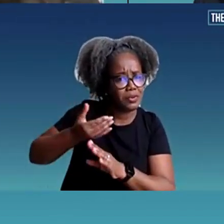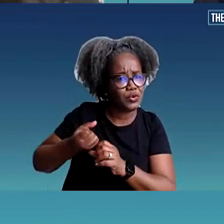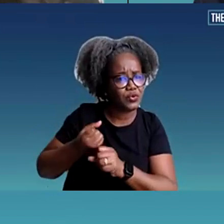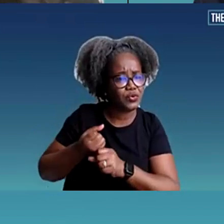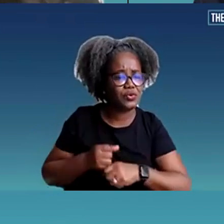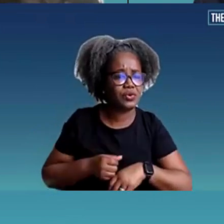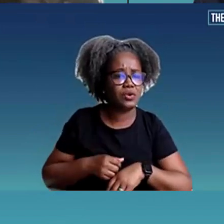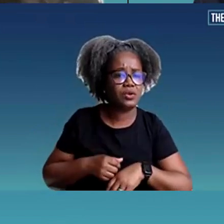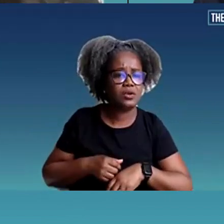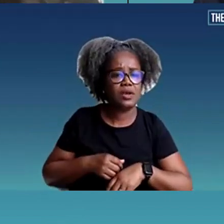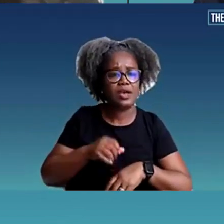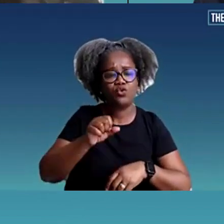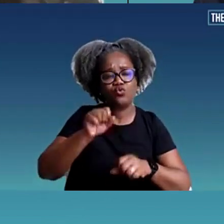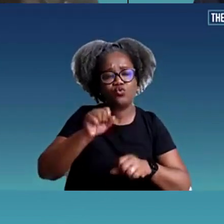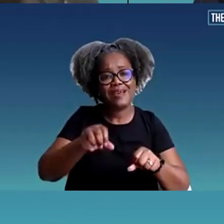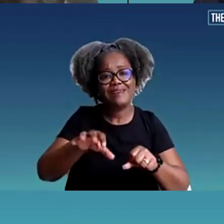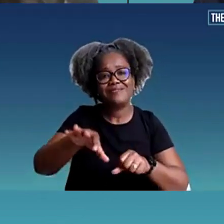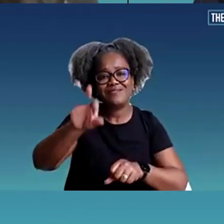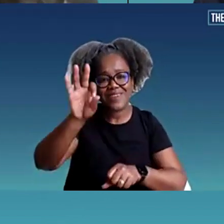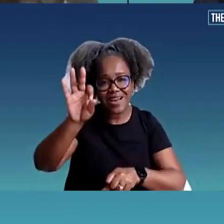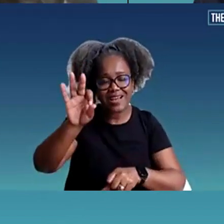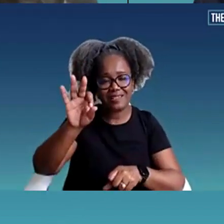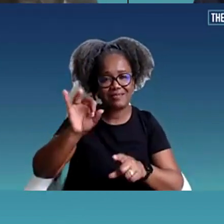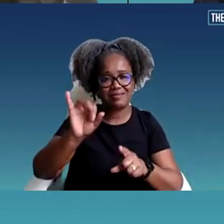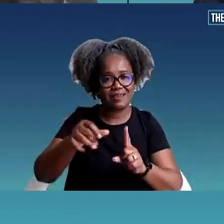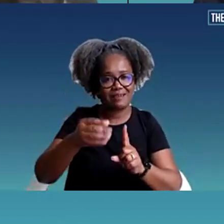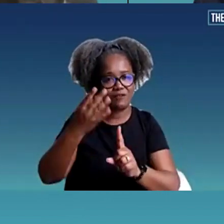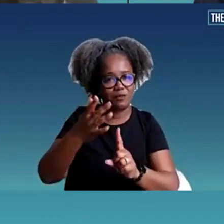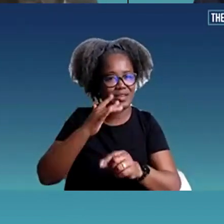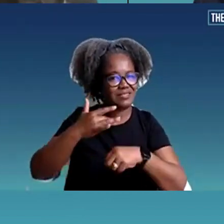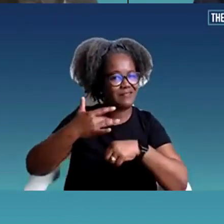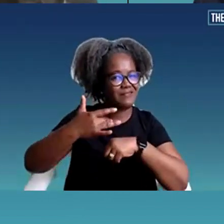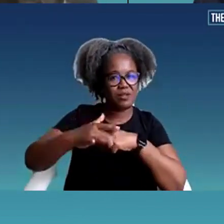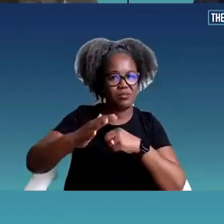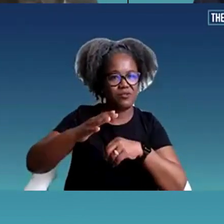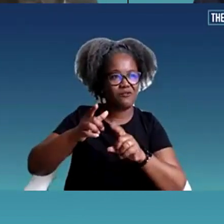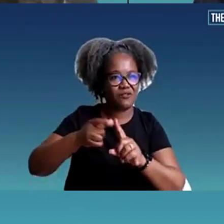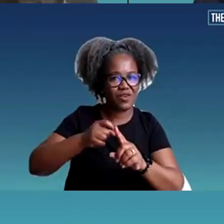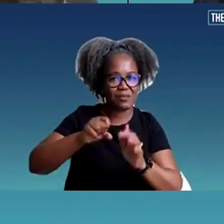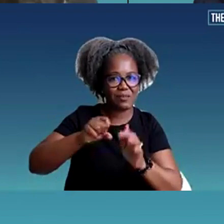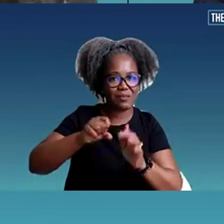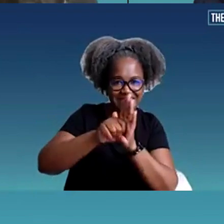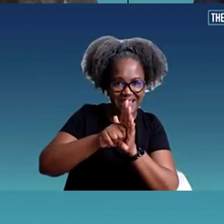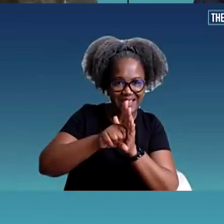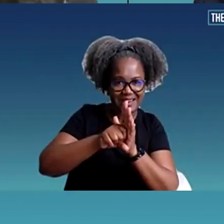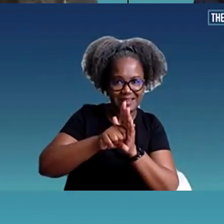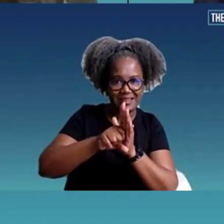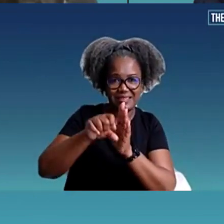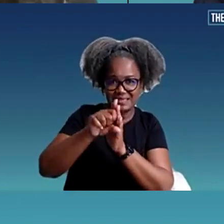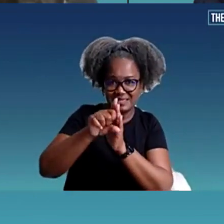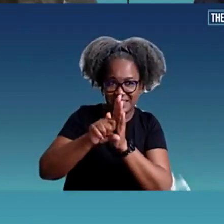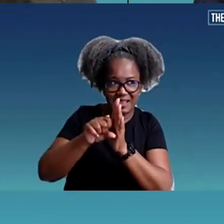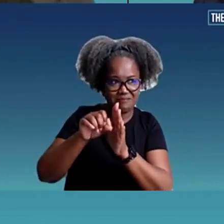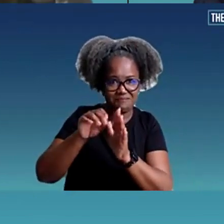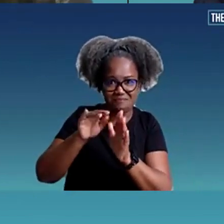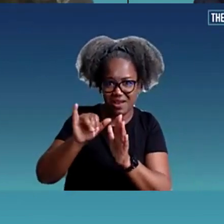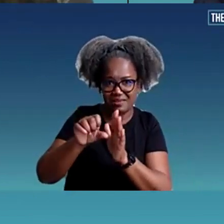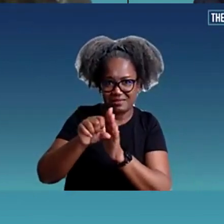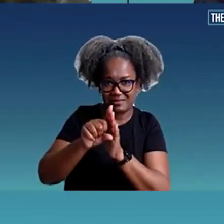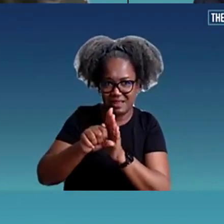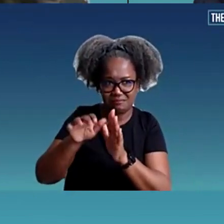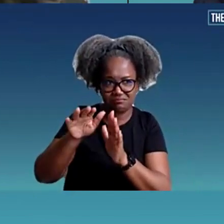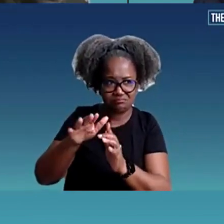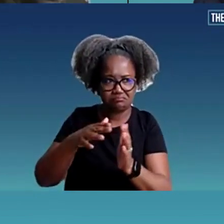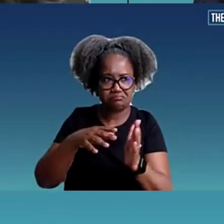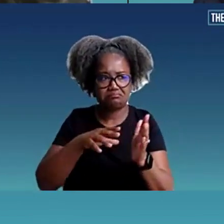race and ethnicity on a statewide basis. If you go to a county level, you can find what